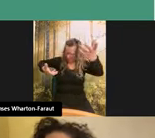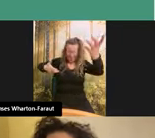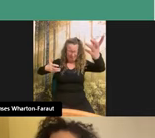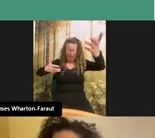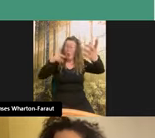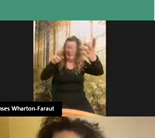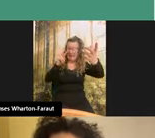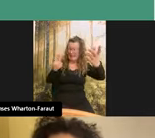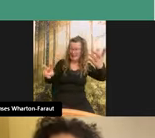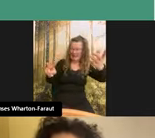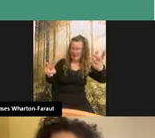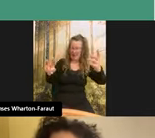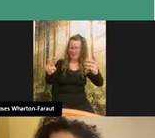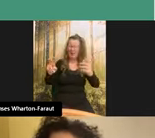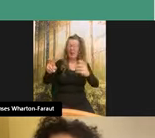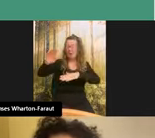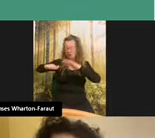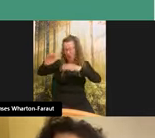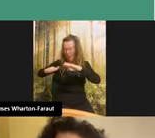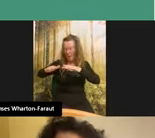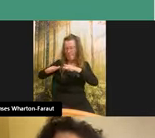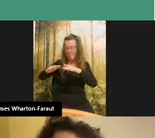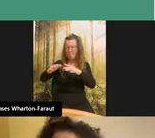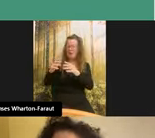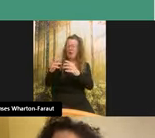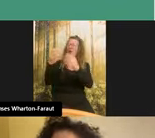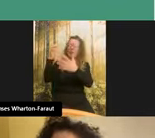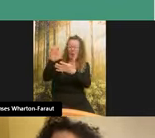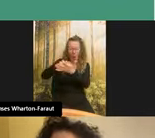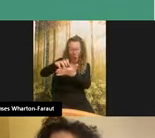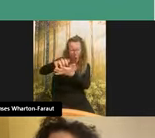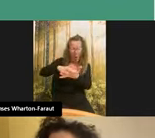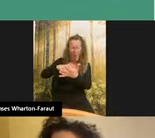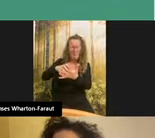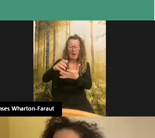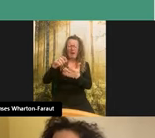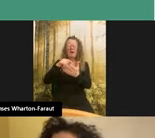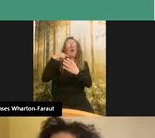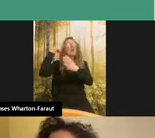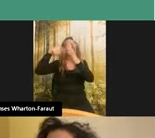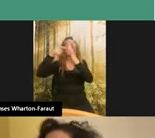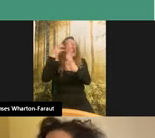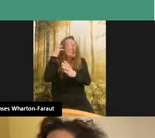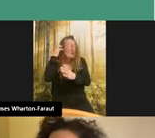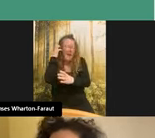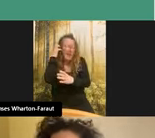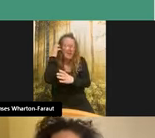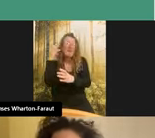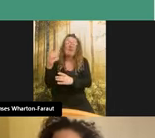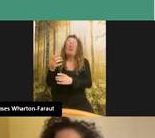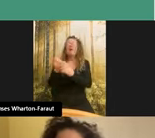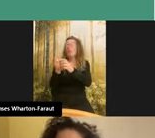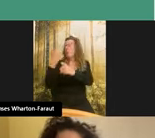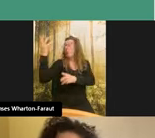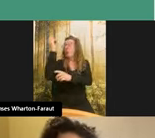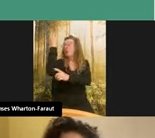got the comb, we've got the drum, we've got the conch shell, there's also the torch, and all these were military weapons. I